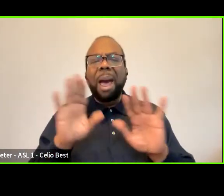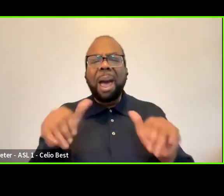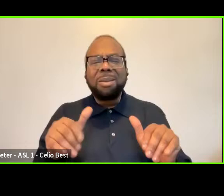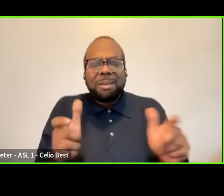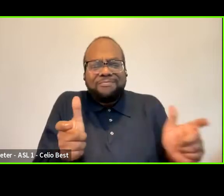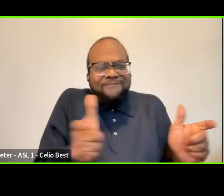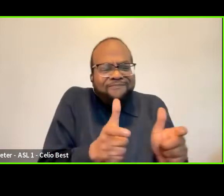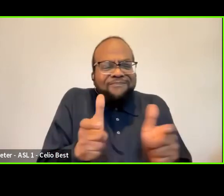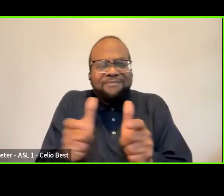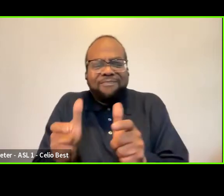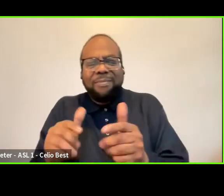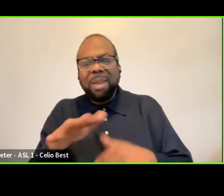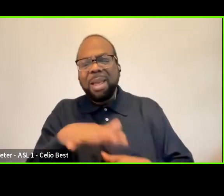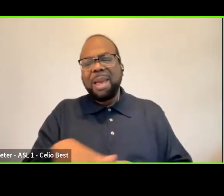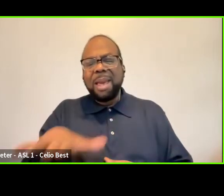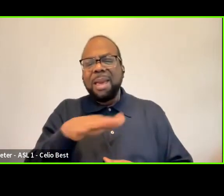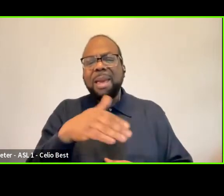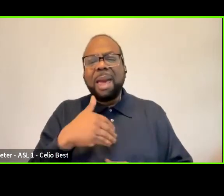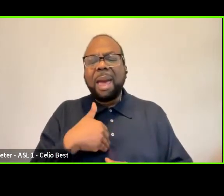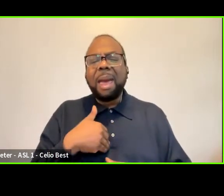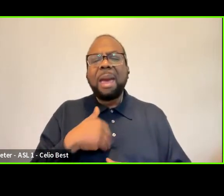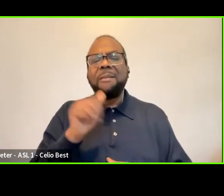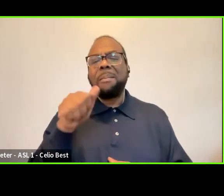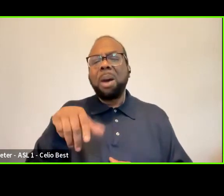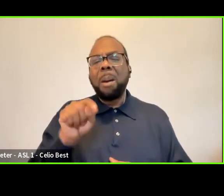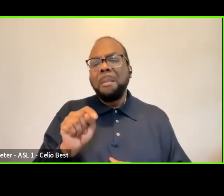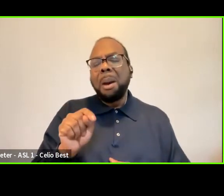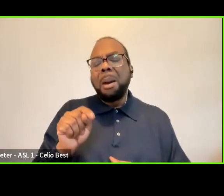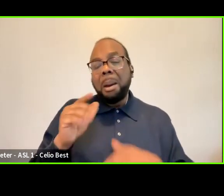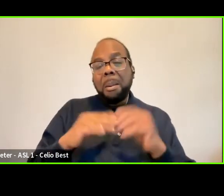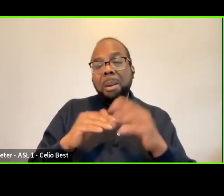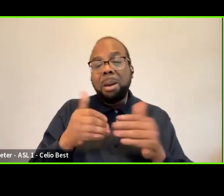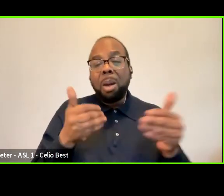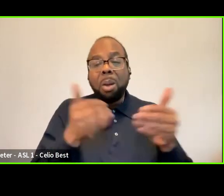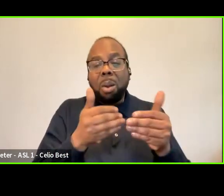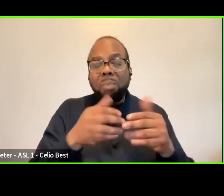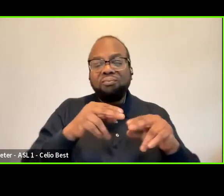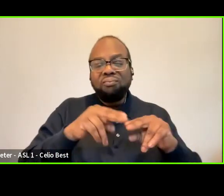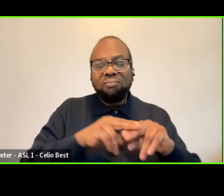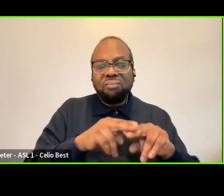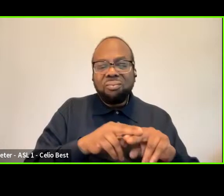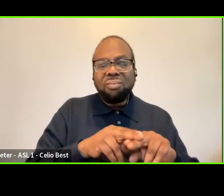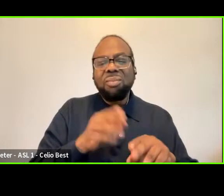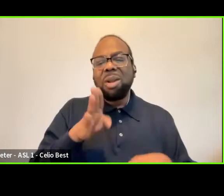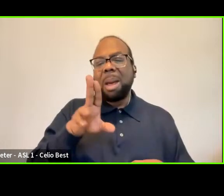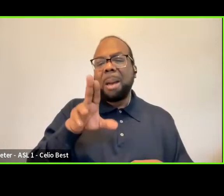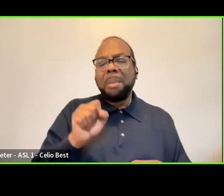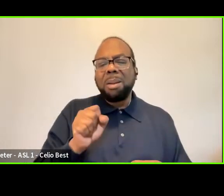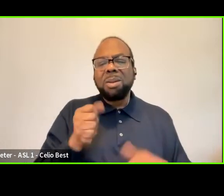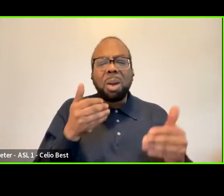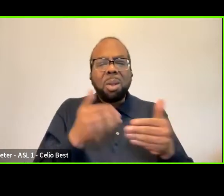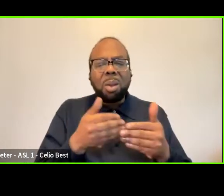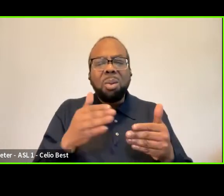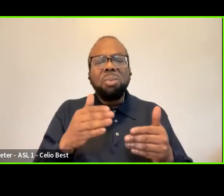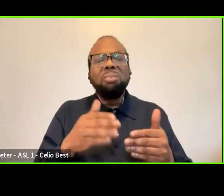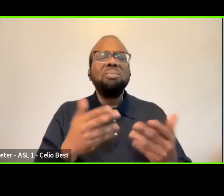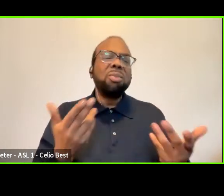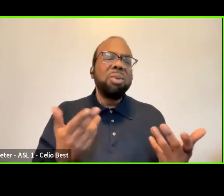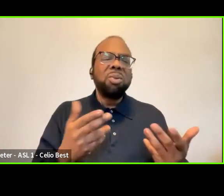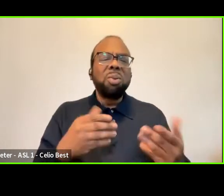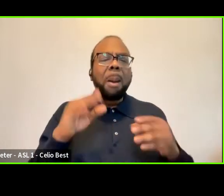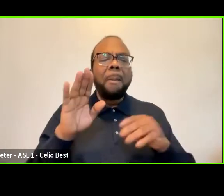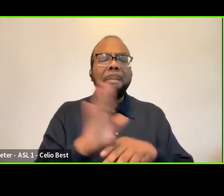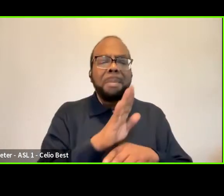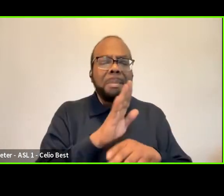allowing modest apartment buildings close to public transit and along commercial corridors, making it easier for